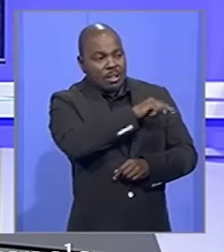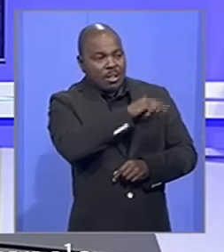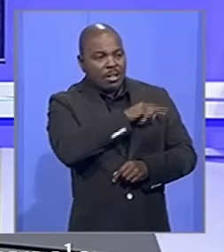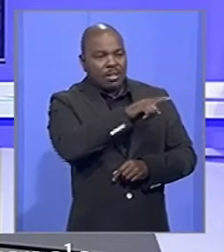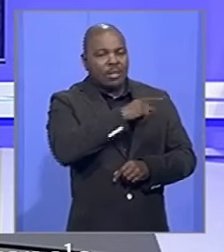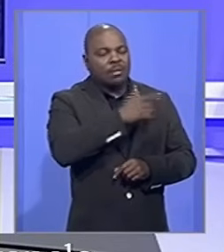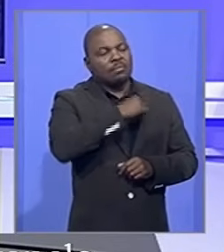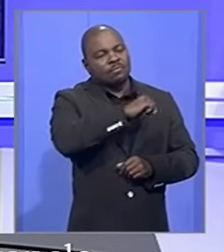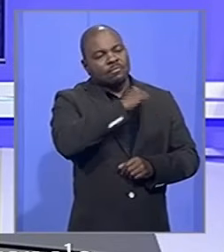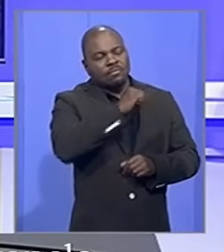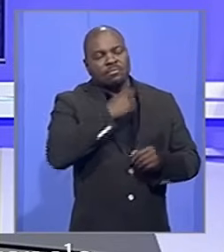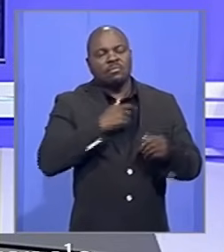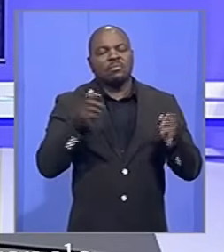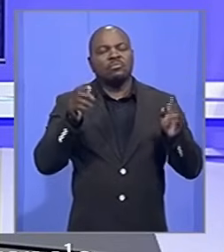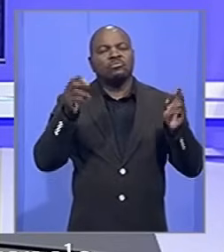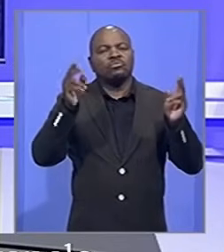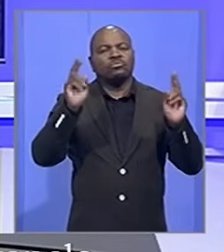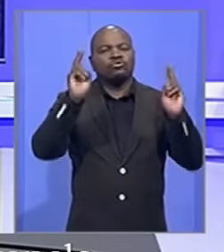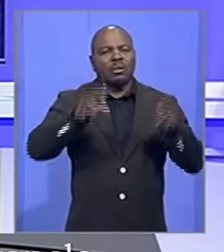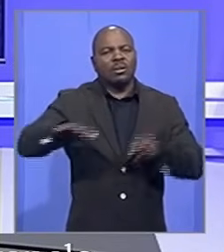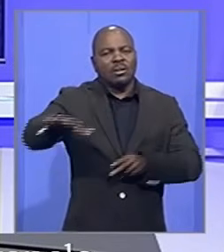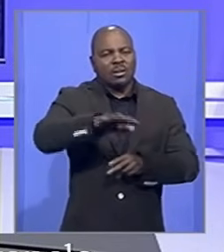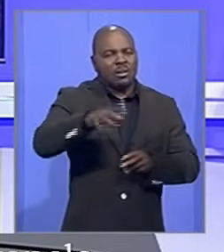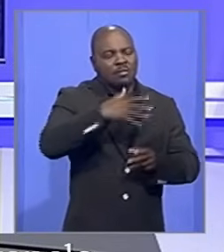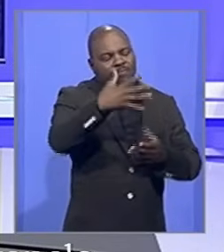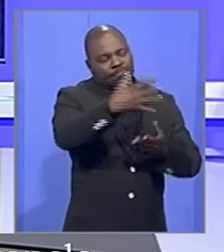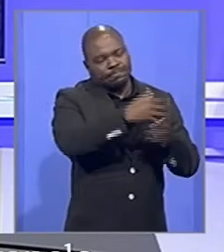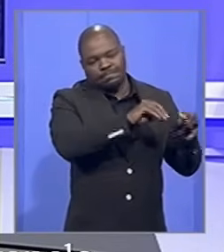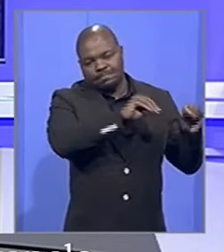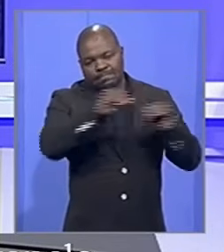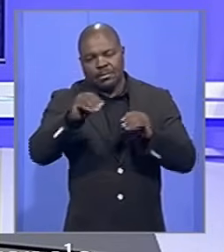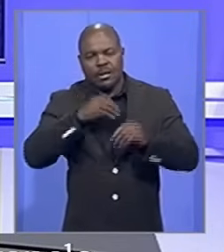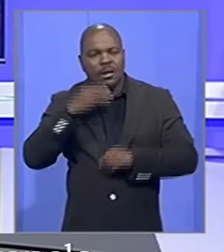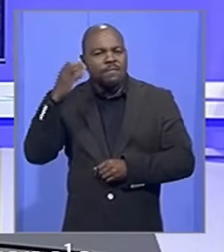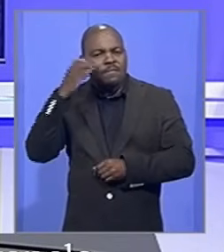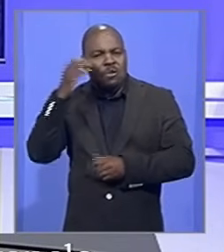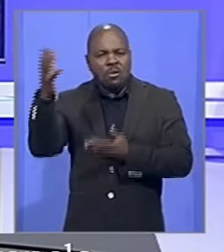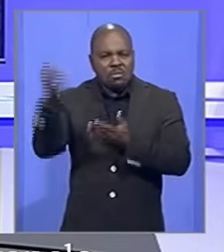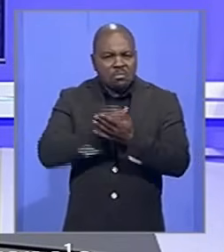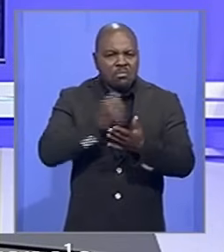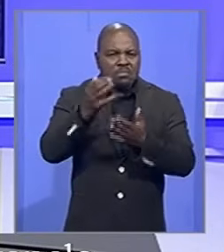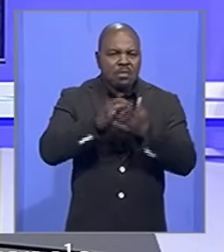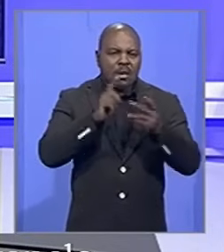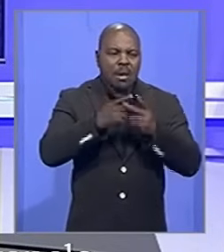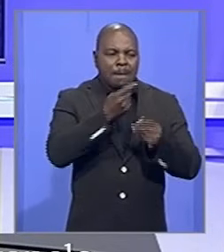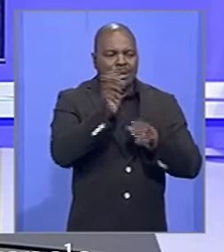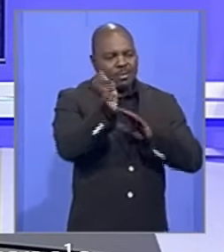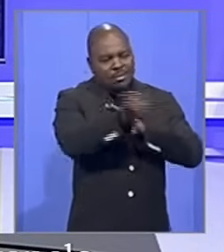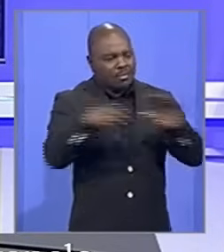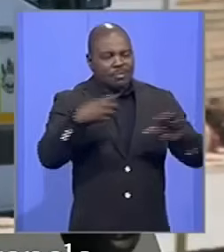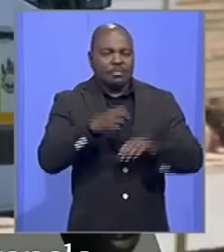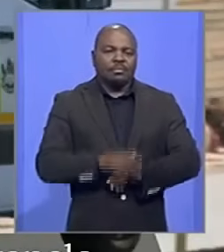kwa dirapeng tsa baswi le go kgotusiwa megala ya bone ya letheka le go tseelwa madi.